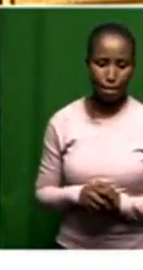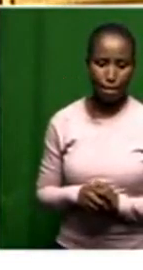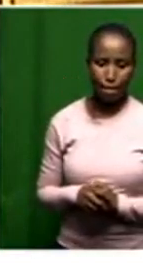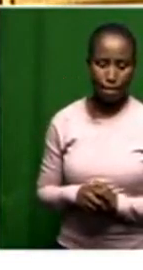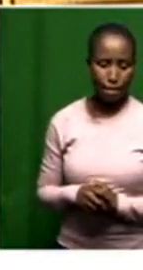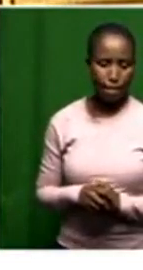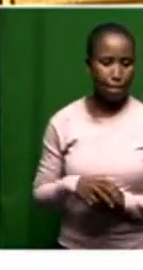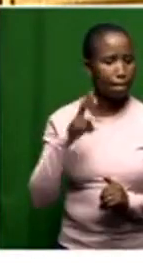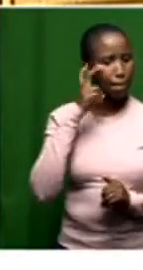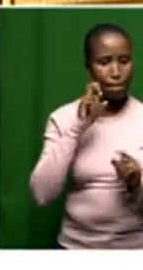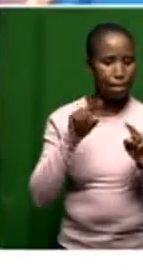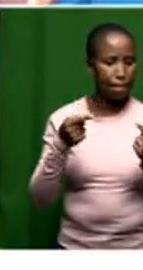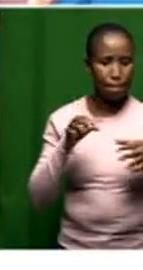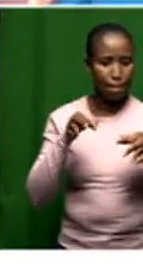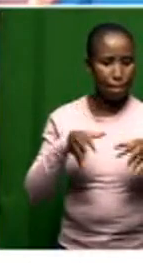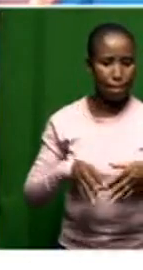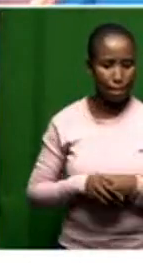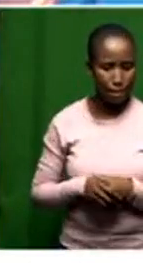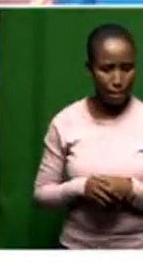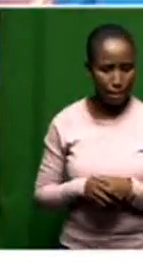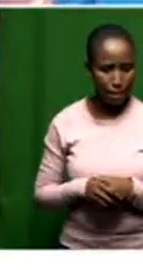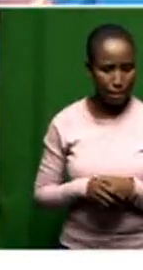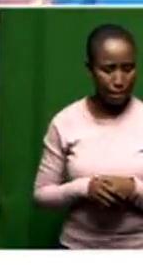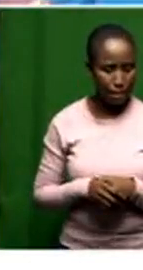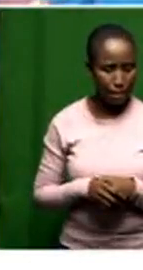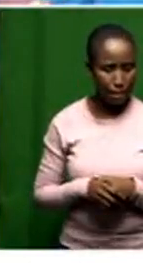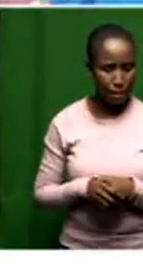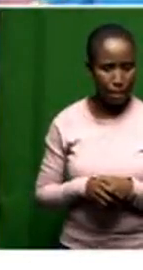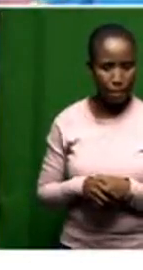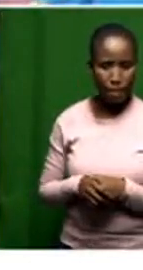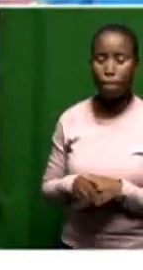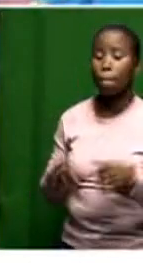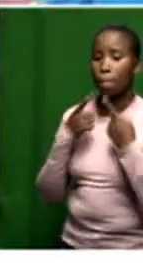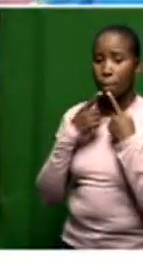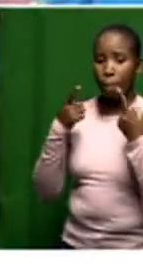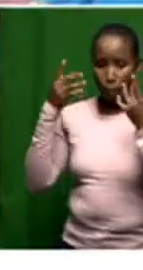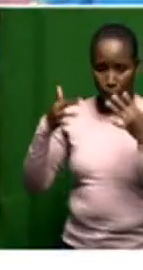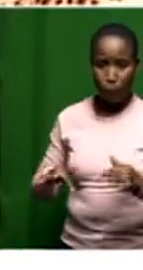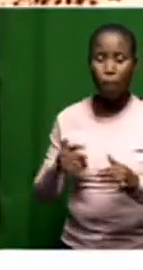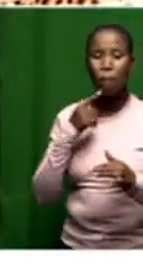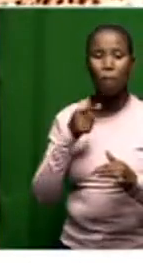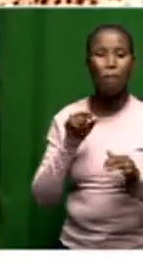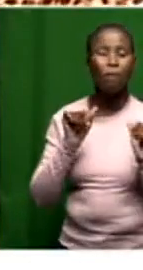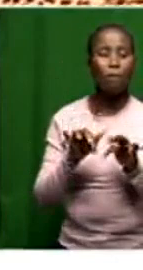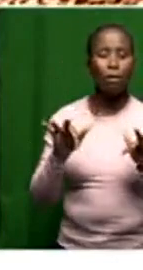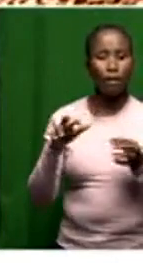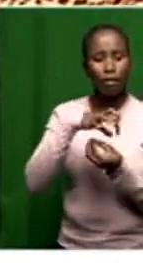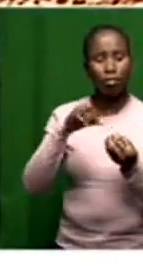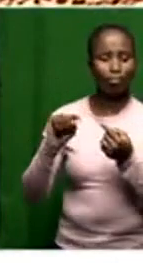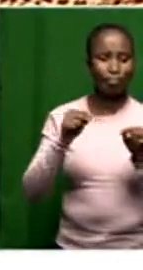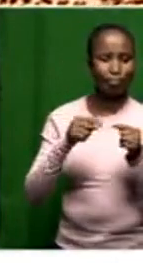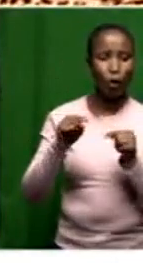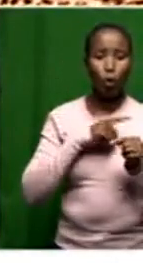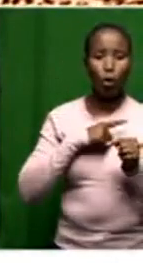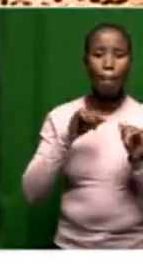his successor is named. The announcement in turn caused a ruction amongst members of the family, as some senior